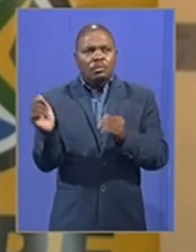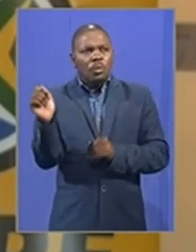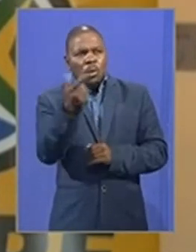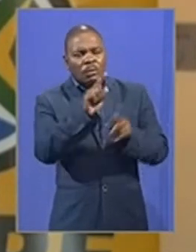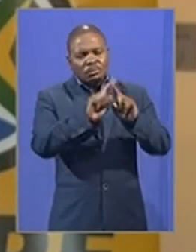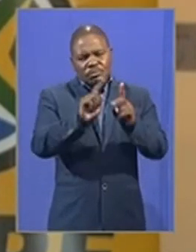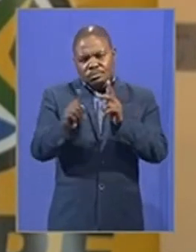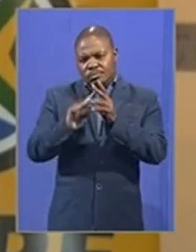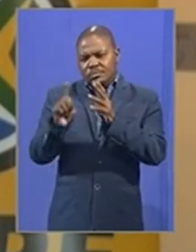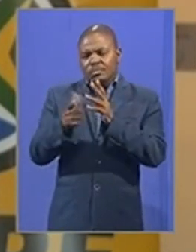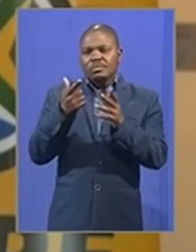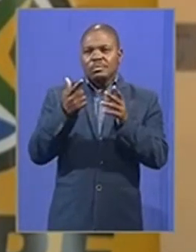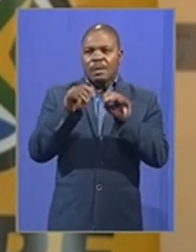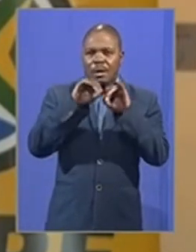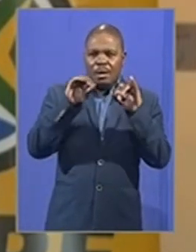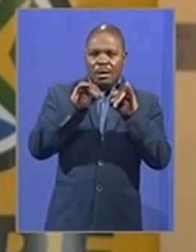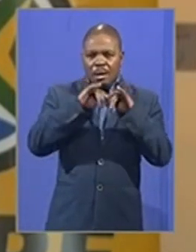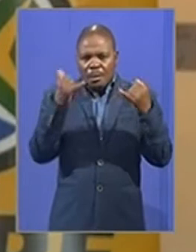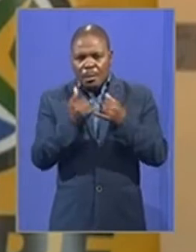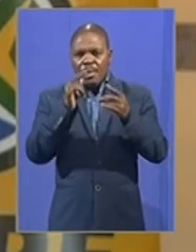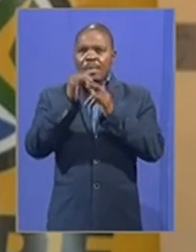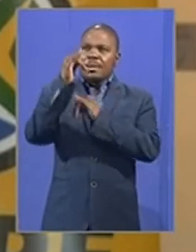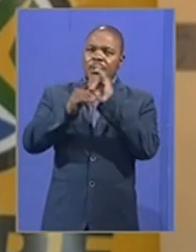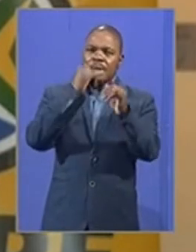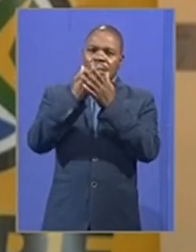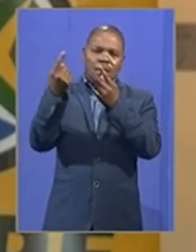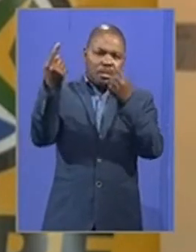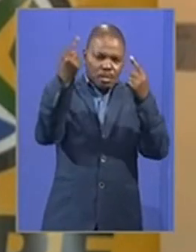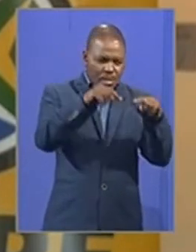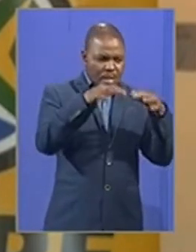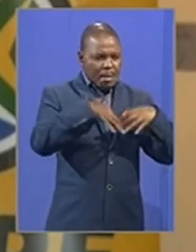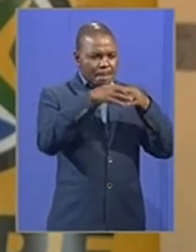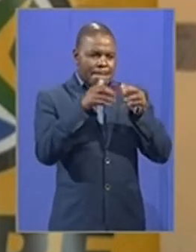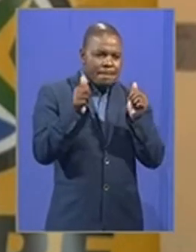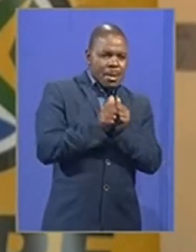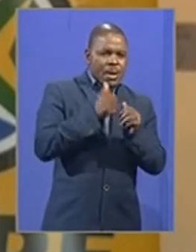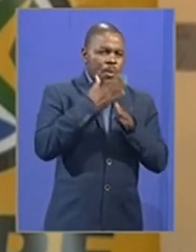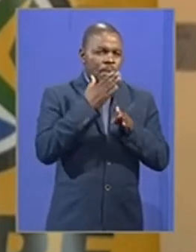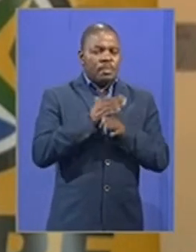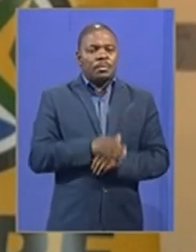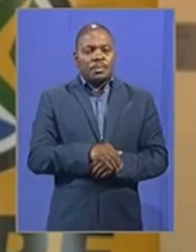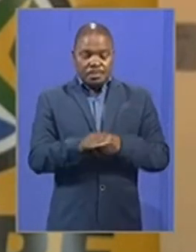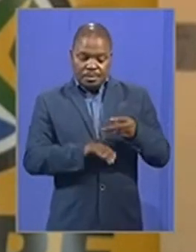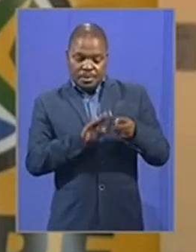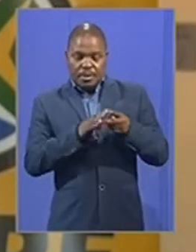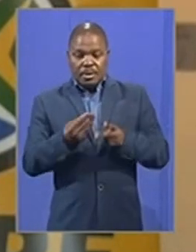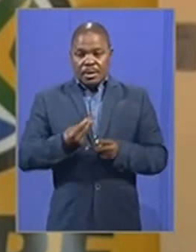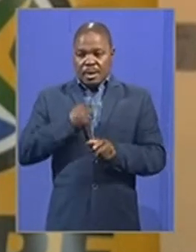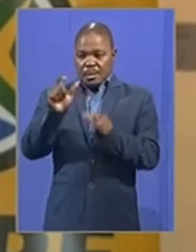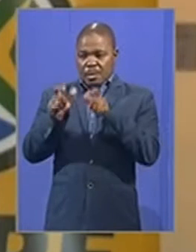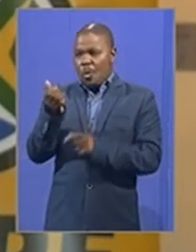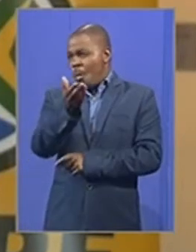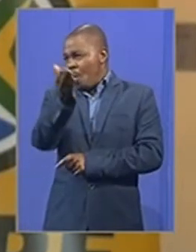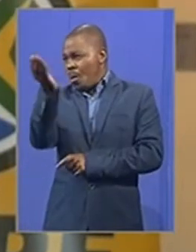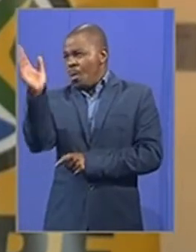of entities, local, international, to come and partner with us. It can attract our young people from